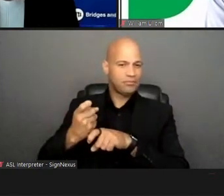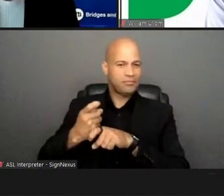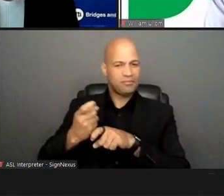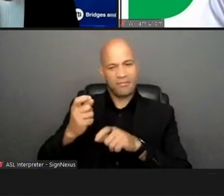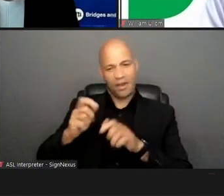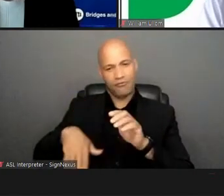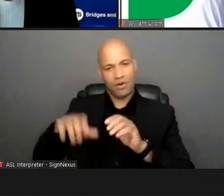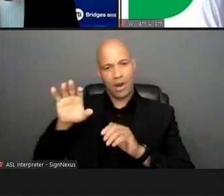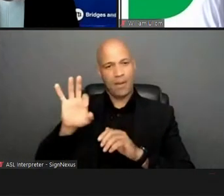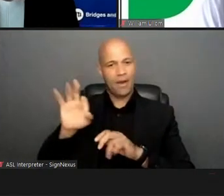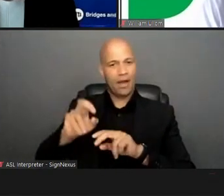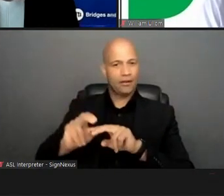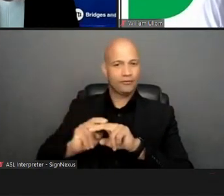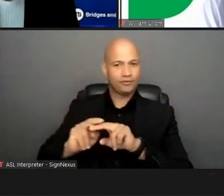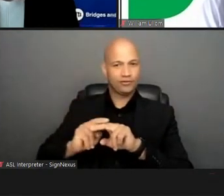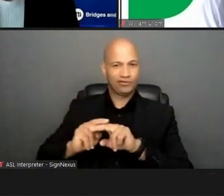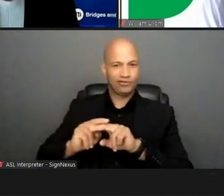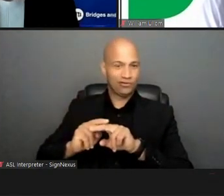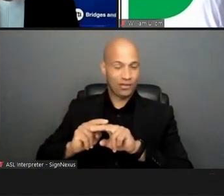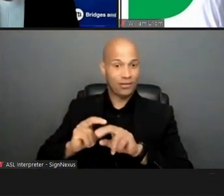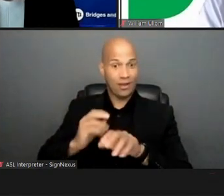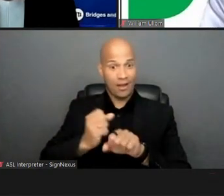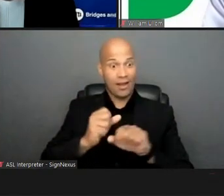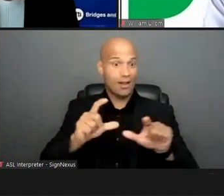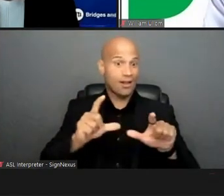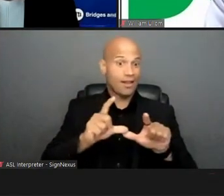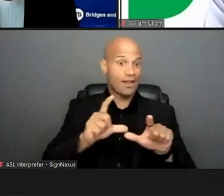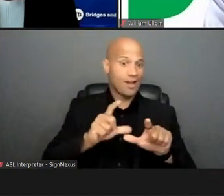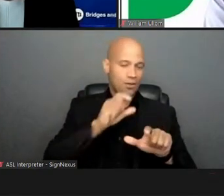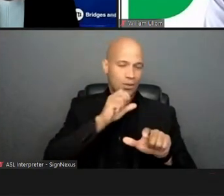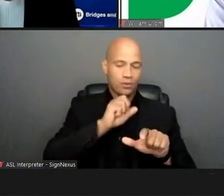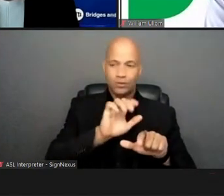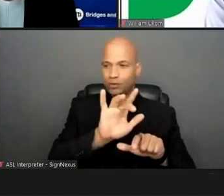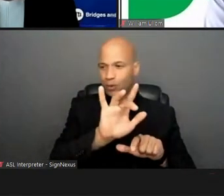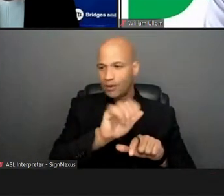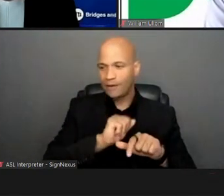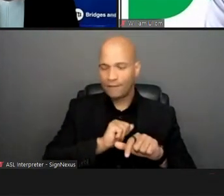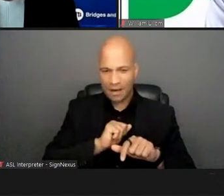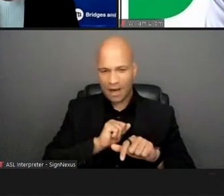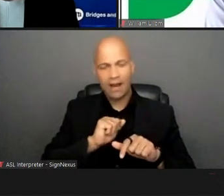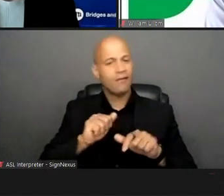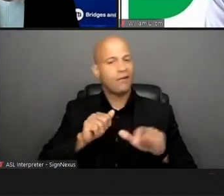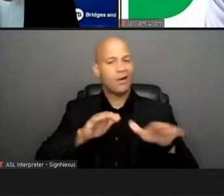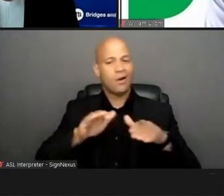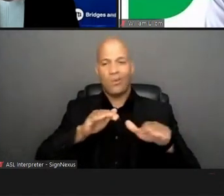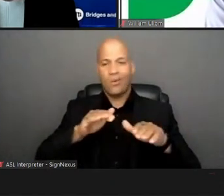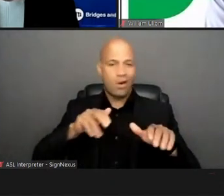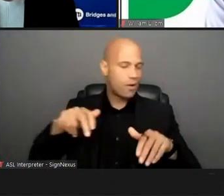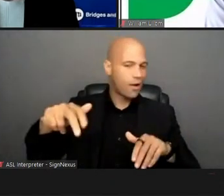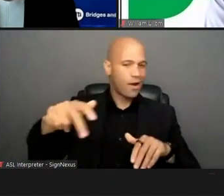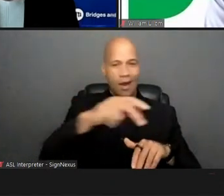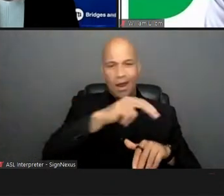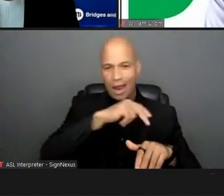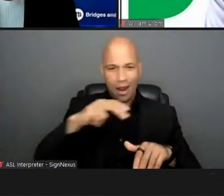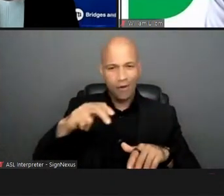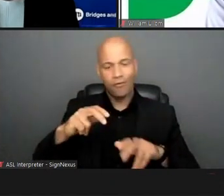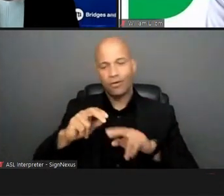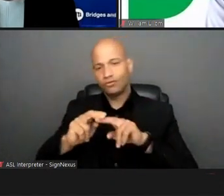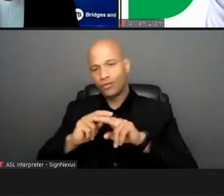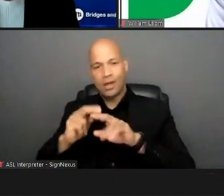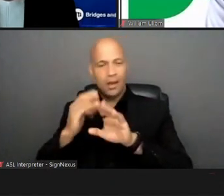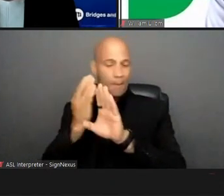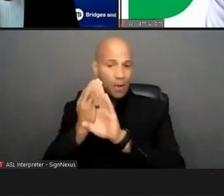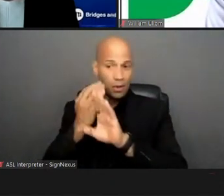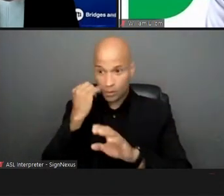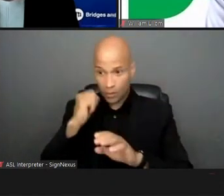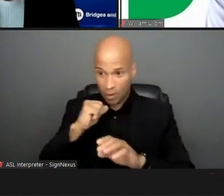true since I didn't get my driver's license until I was 25 years old I walked everywhere took the train or bus and if that wasn't an option called a car service before